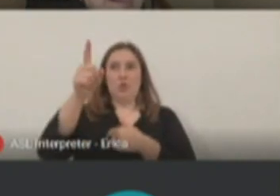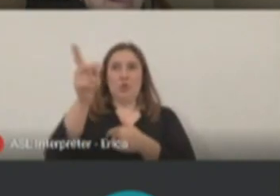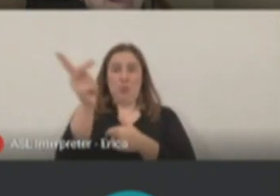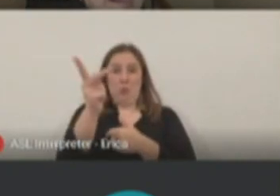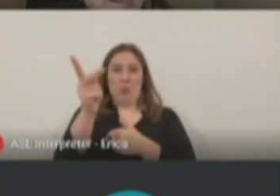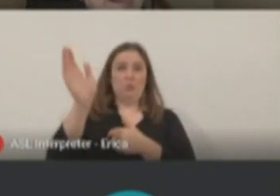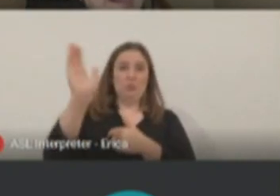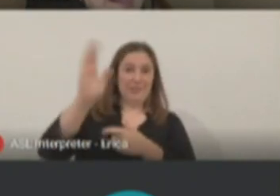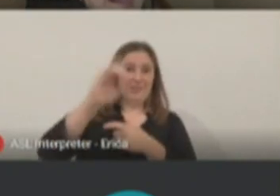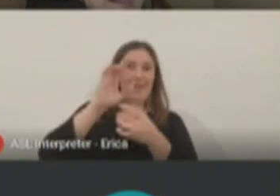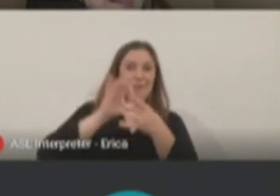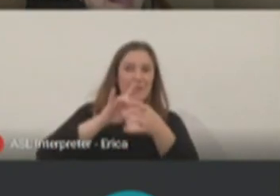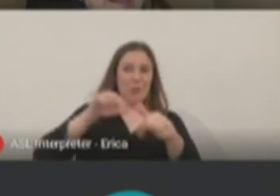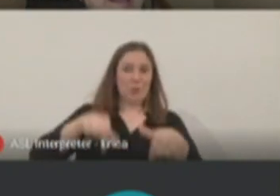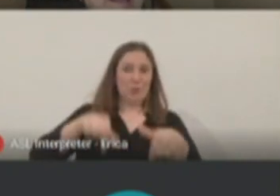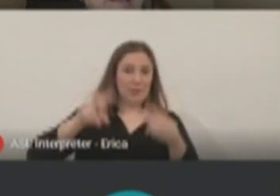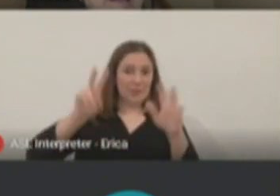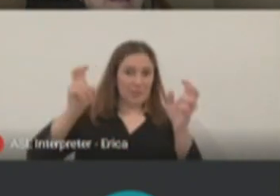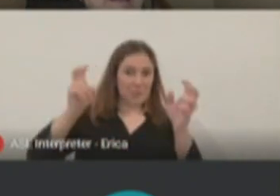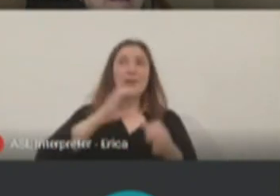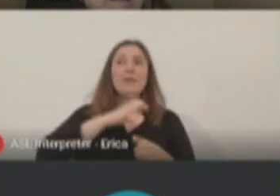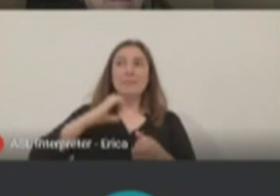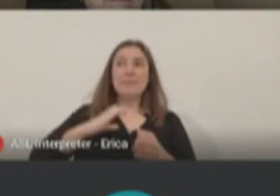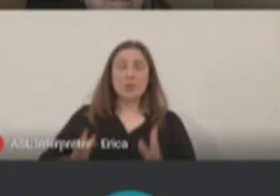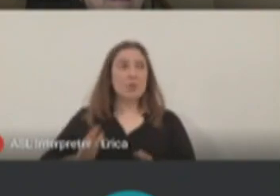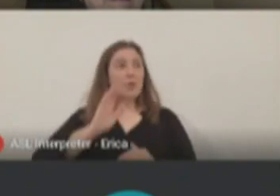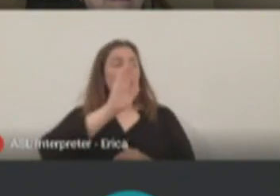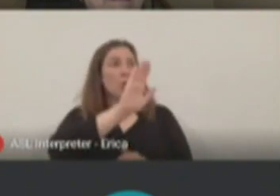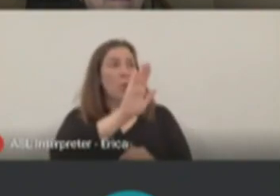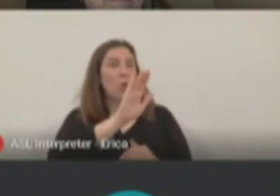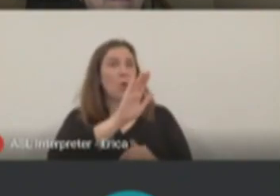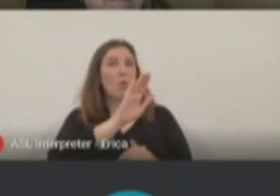And Commissioner, your